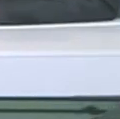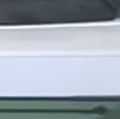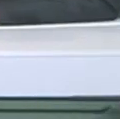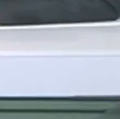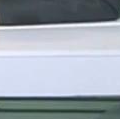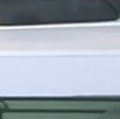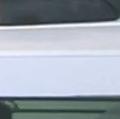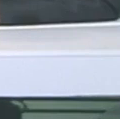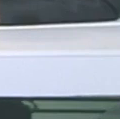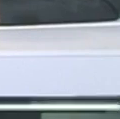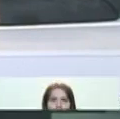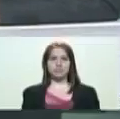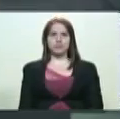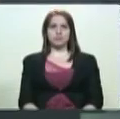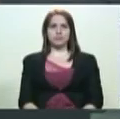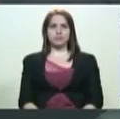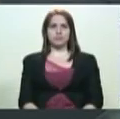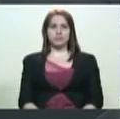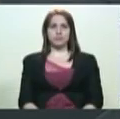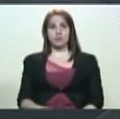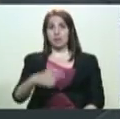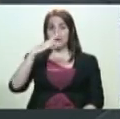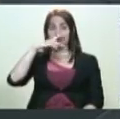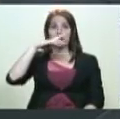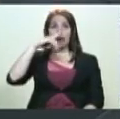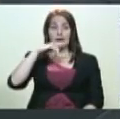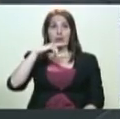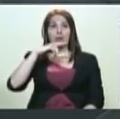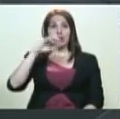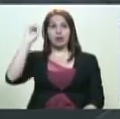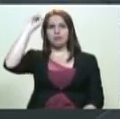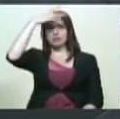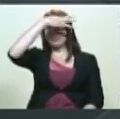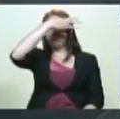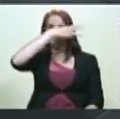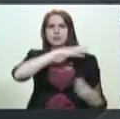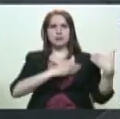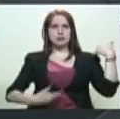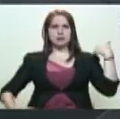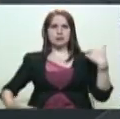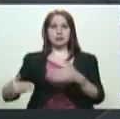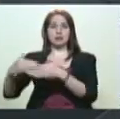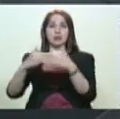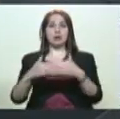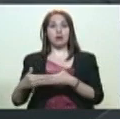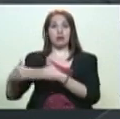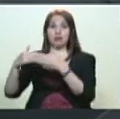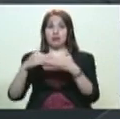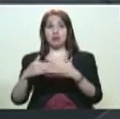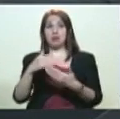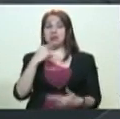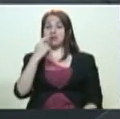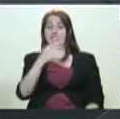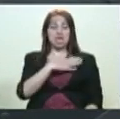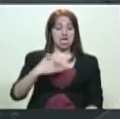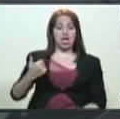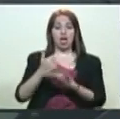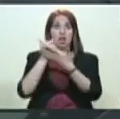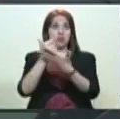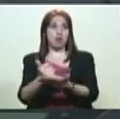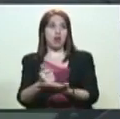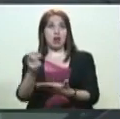las palabras del presidente del Imperio Norteamericano, Donald Trump, el presidente de Estados Unidos, diciendo, bueno, que quiere ayudar a los venezolanos.